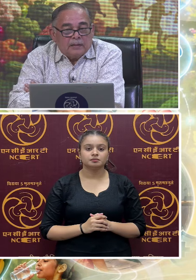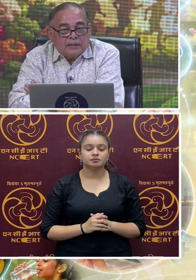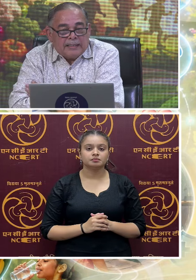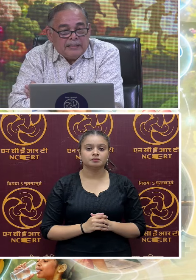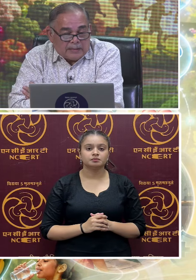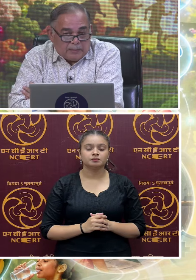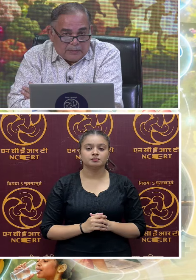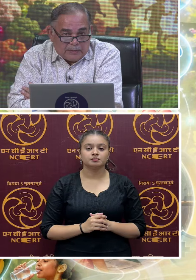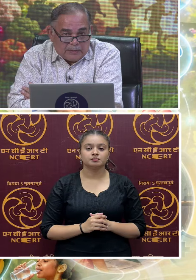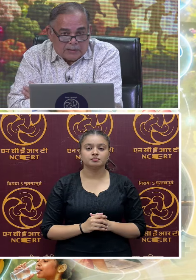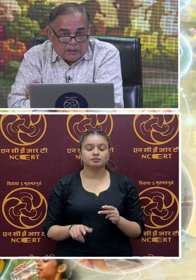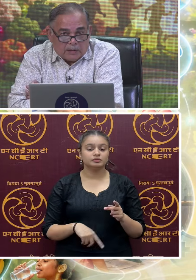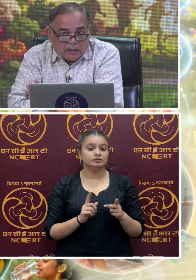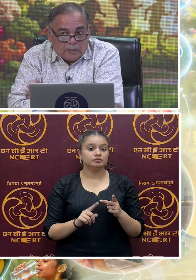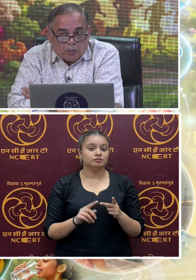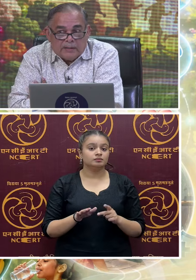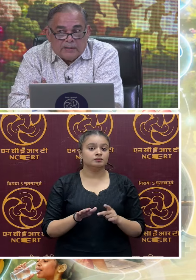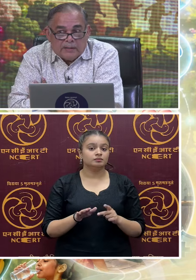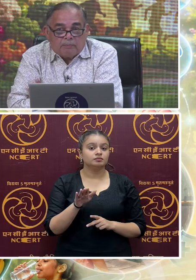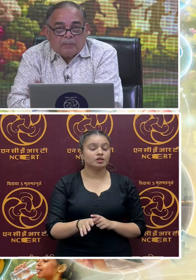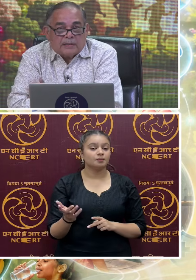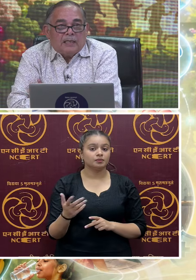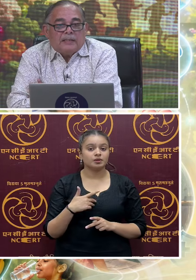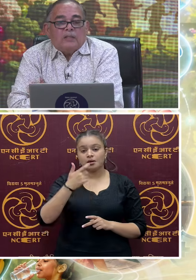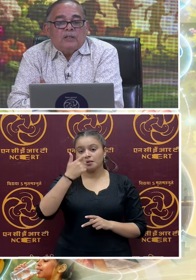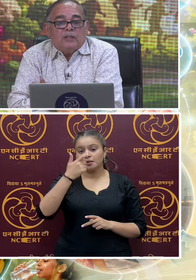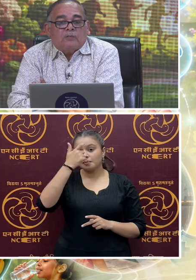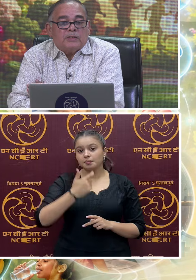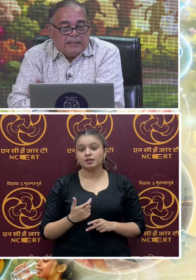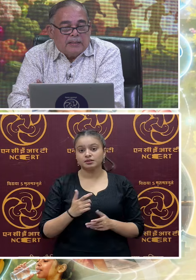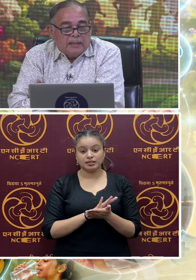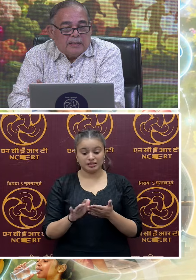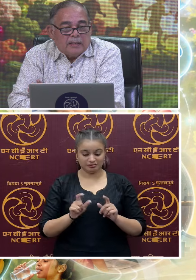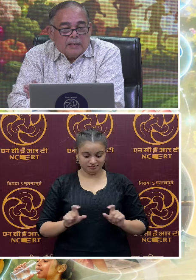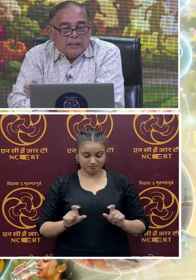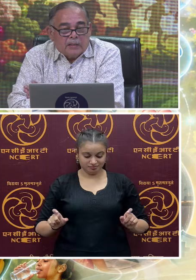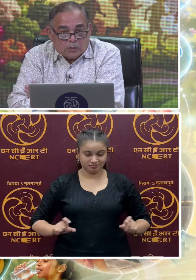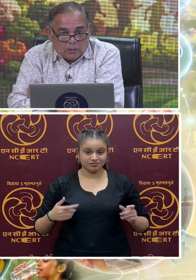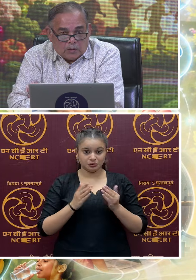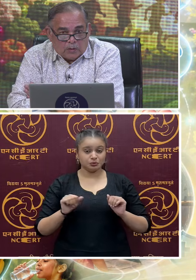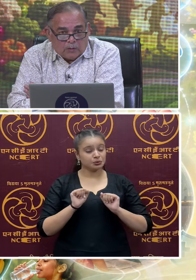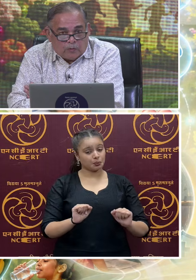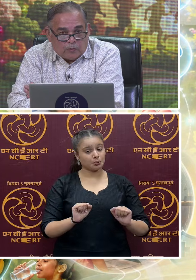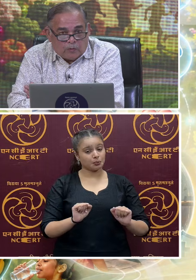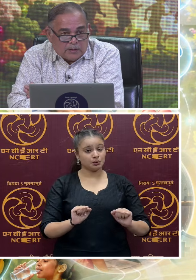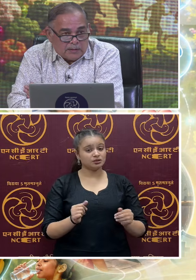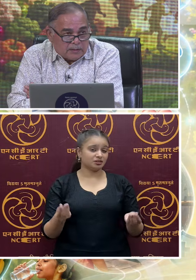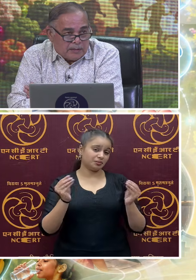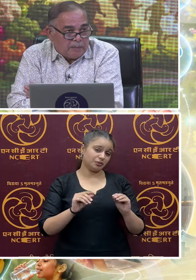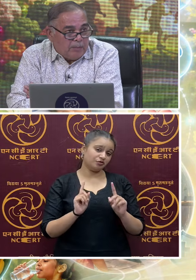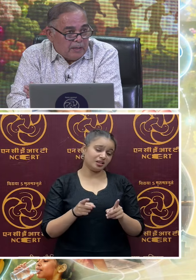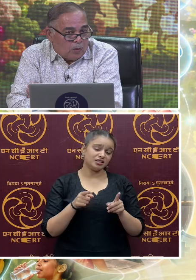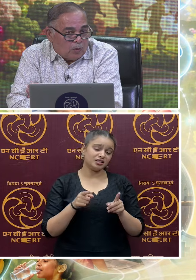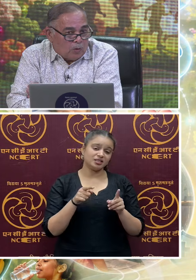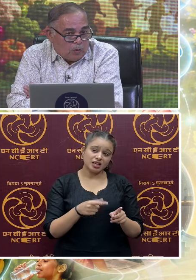Then the second step is improving the personal hygiene of the child. So for this there